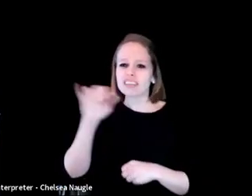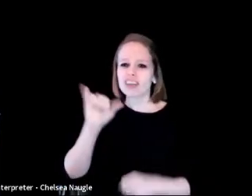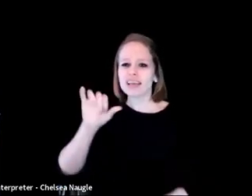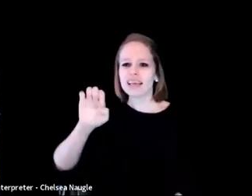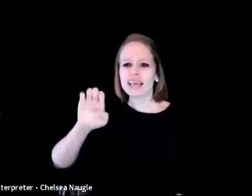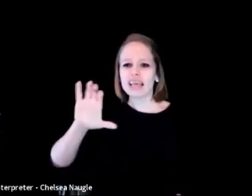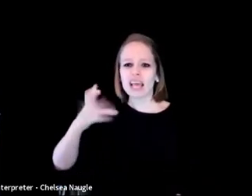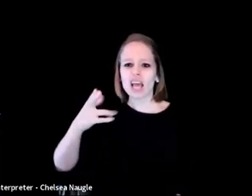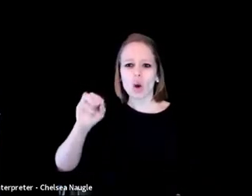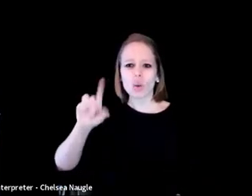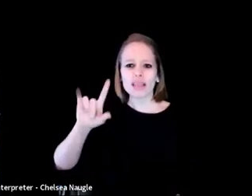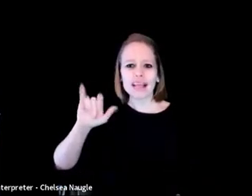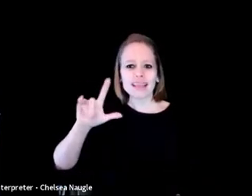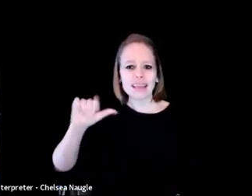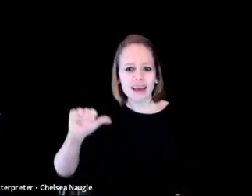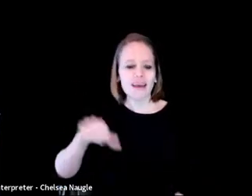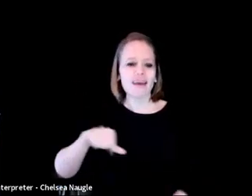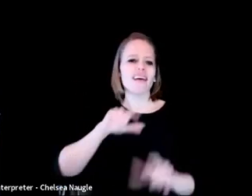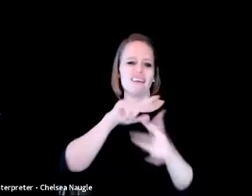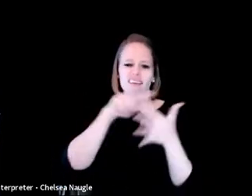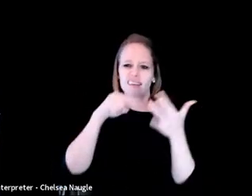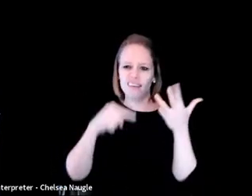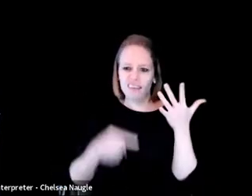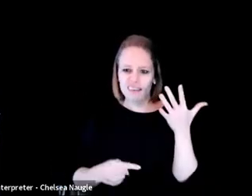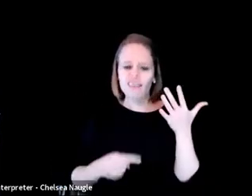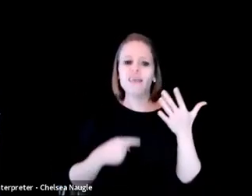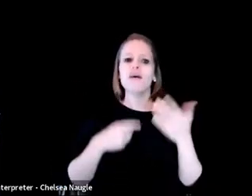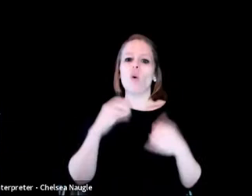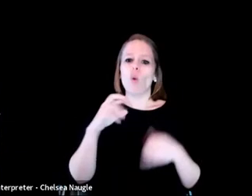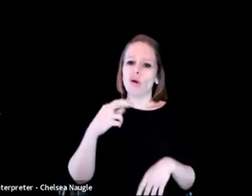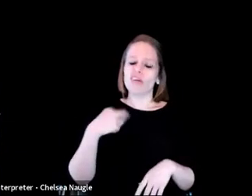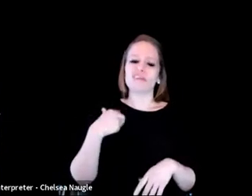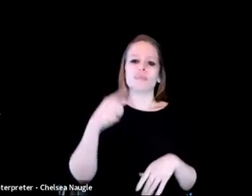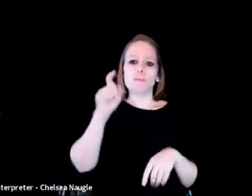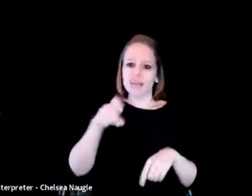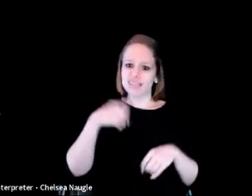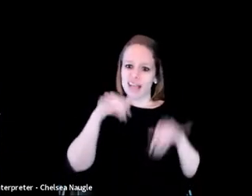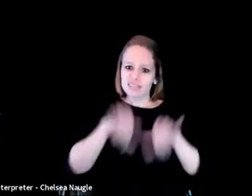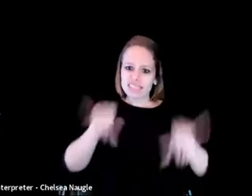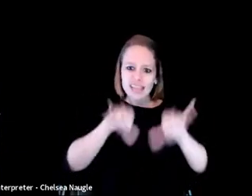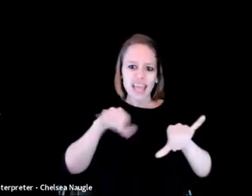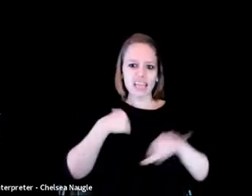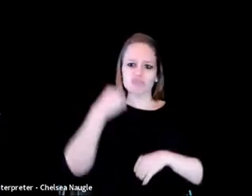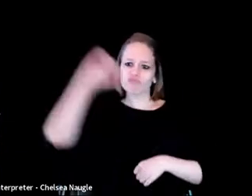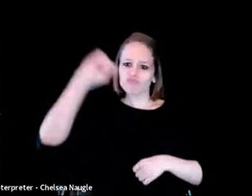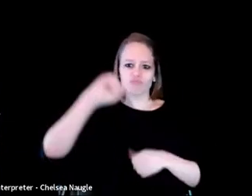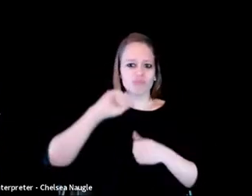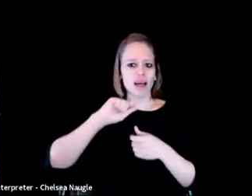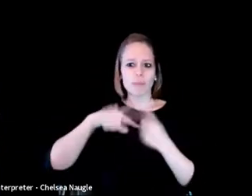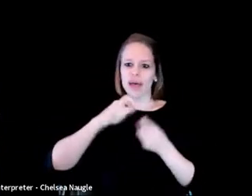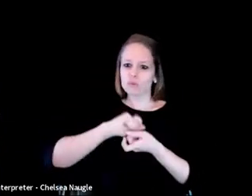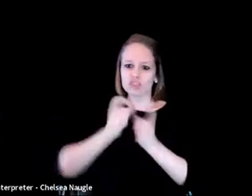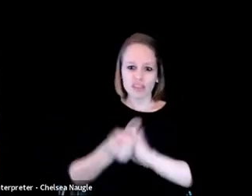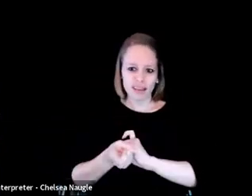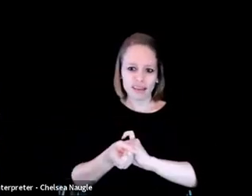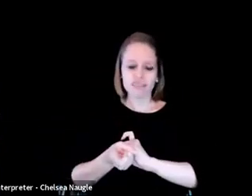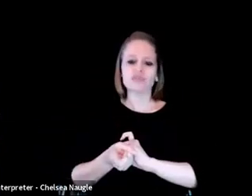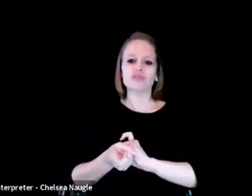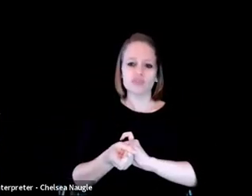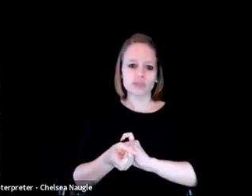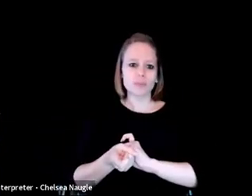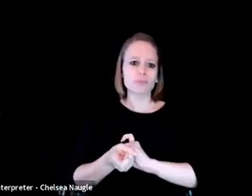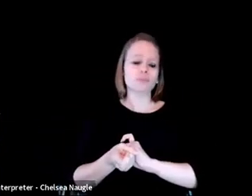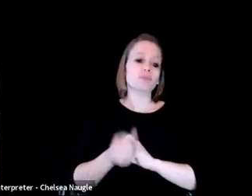the routinized behavior and the inflexibility that people might notice, and also the very intense